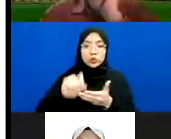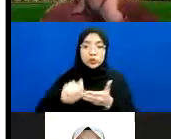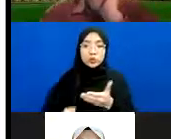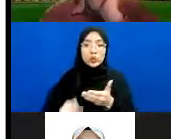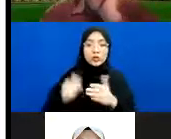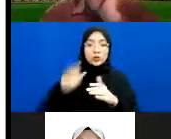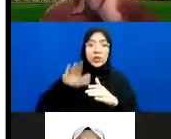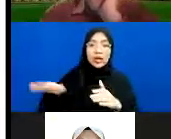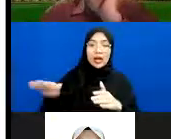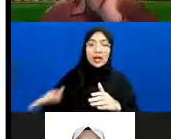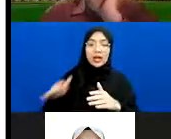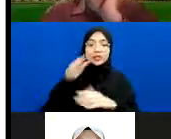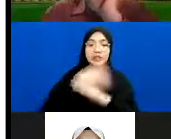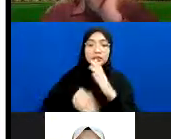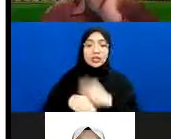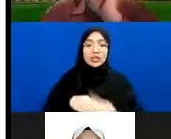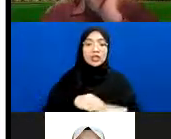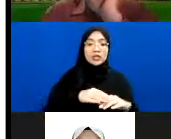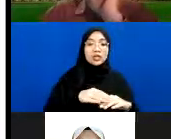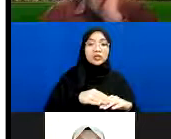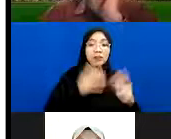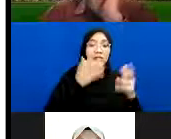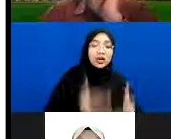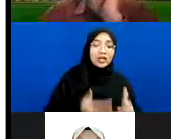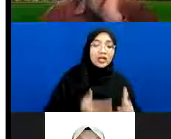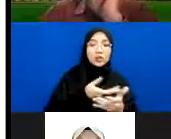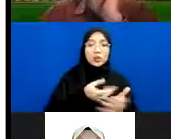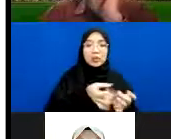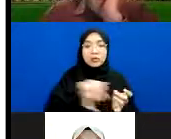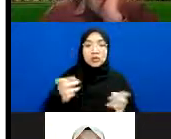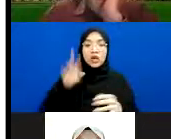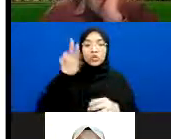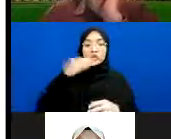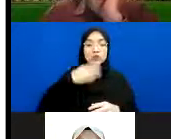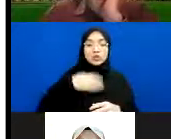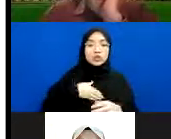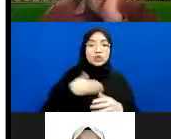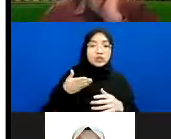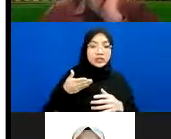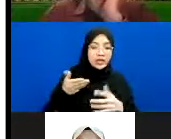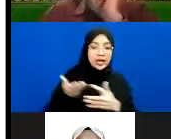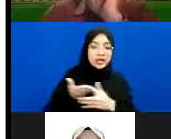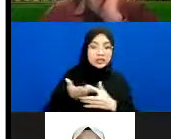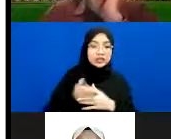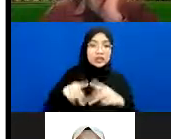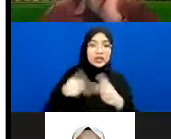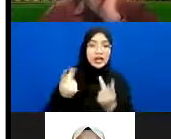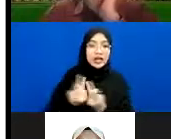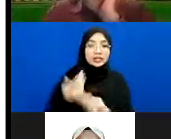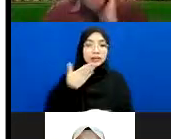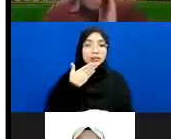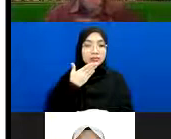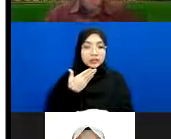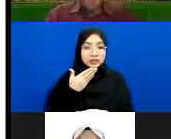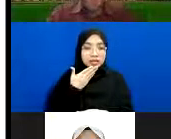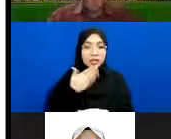children, including children with severe disabilities, have access to regular classrooms with the